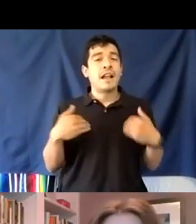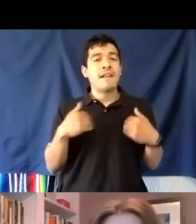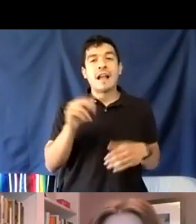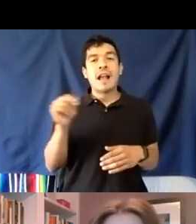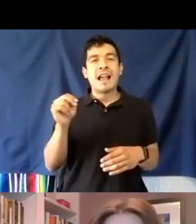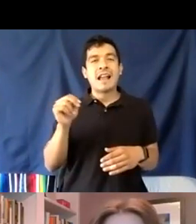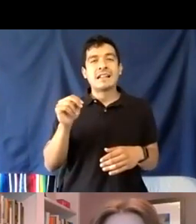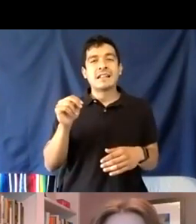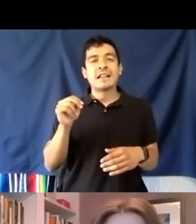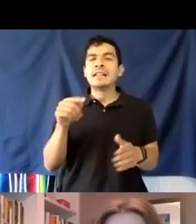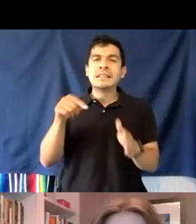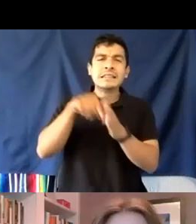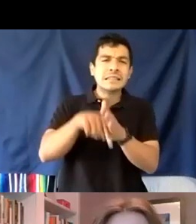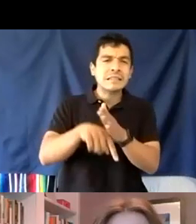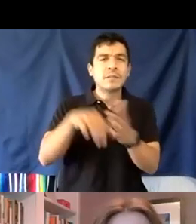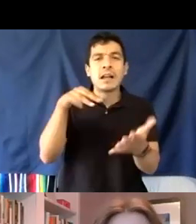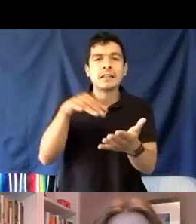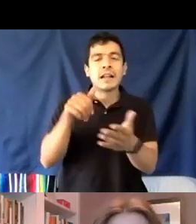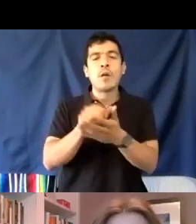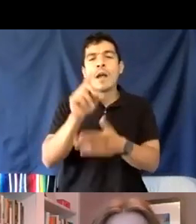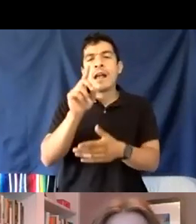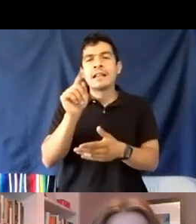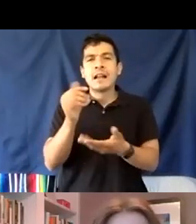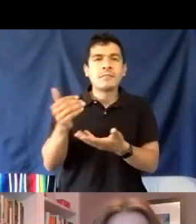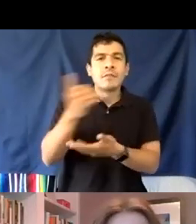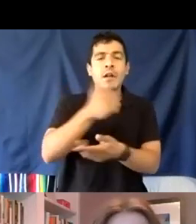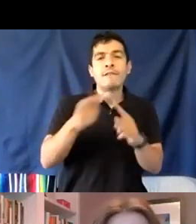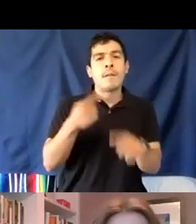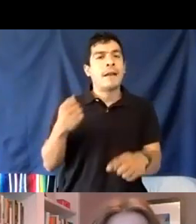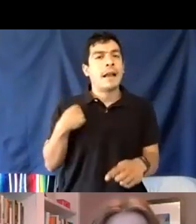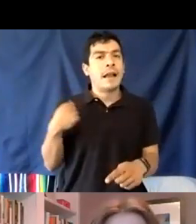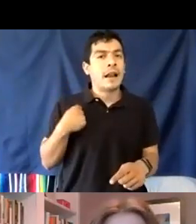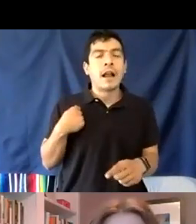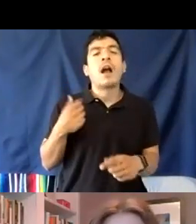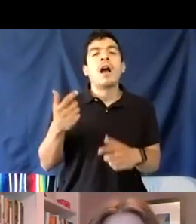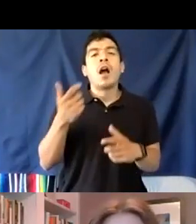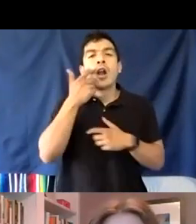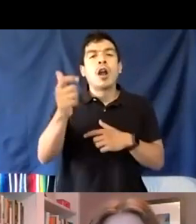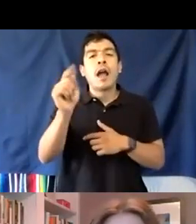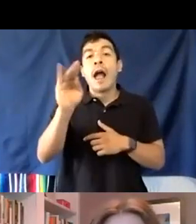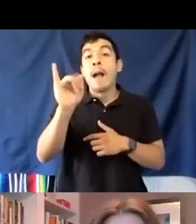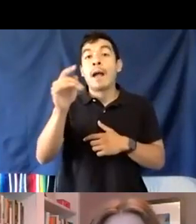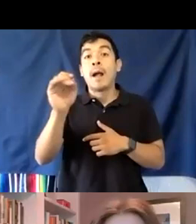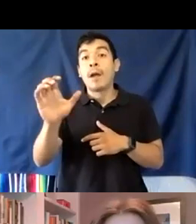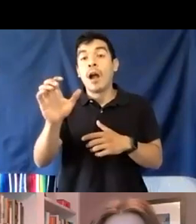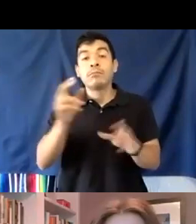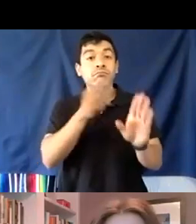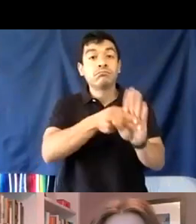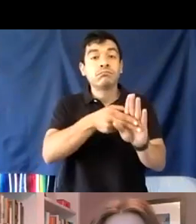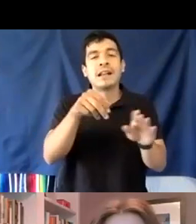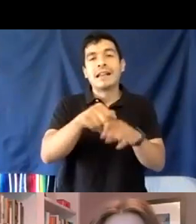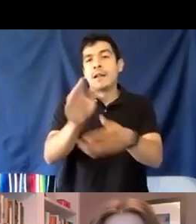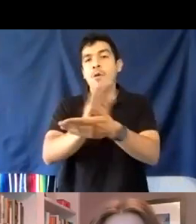in-depth study with data gathering up here in Canada going on, looking at BIPOC participation in the Canadian film and TV